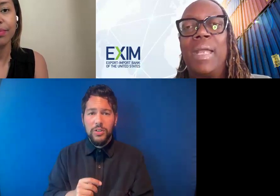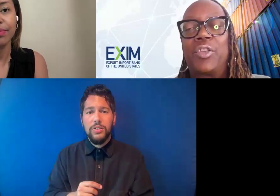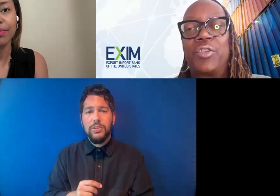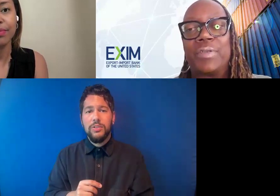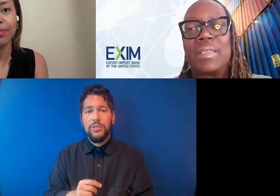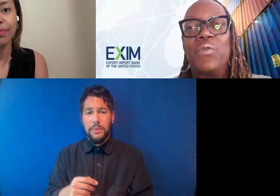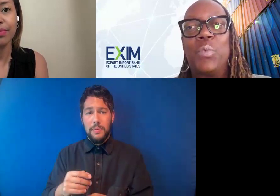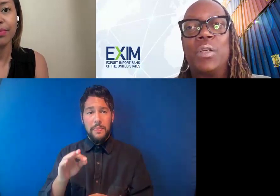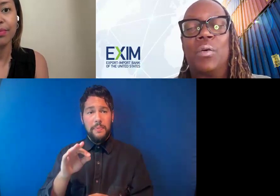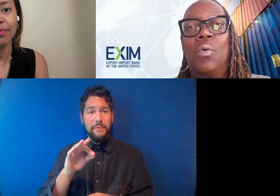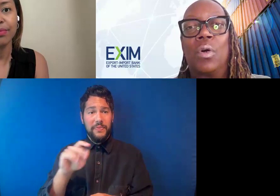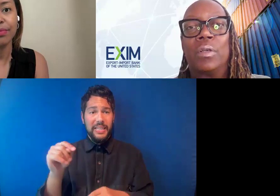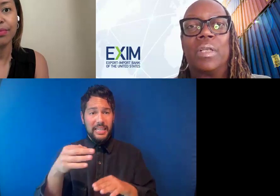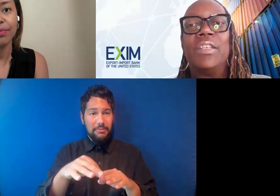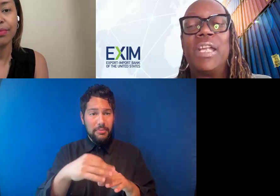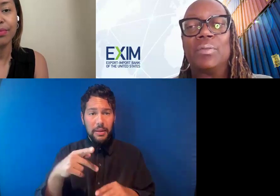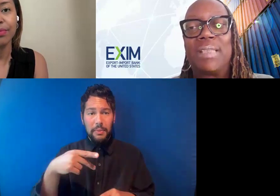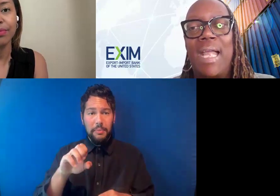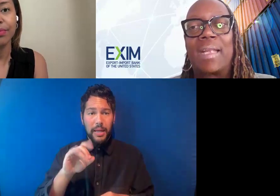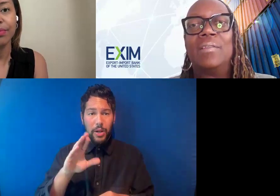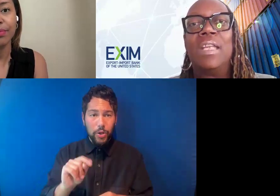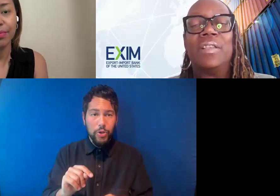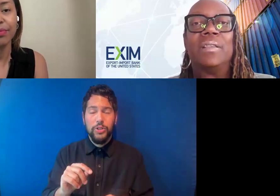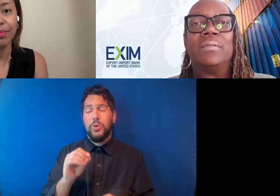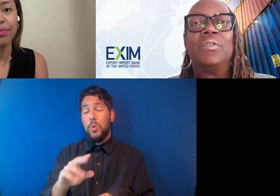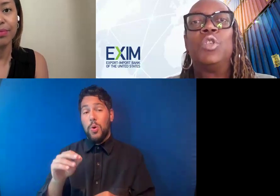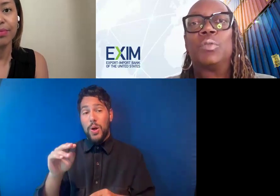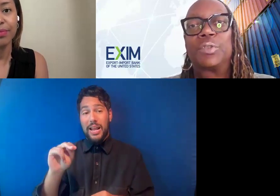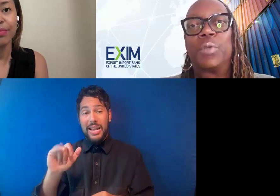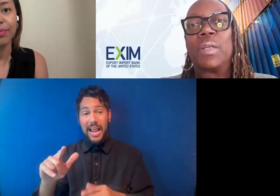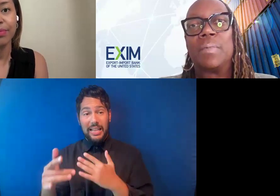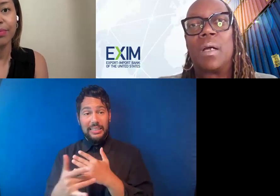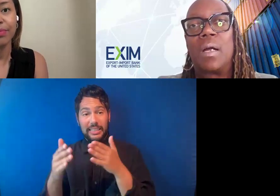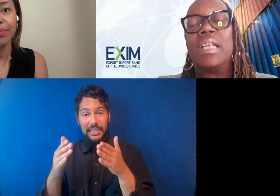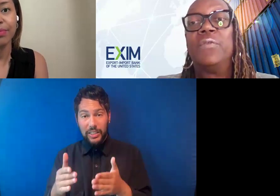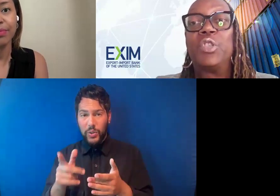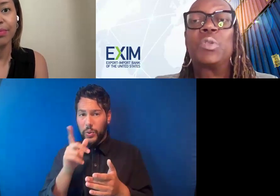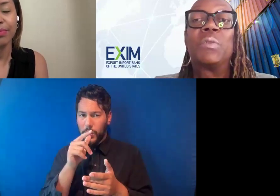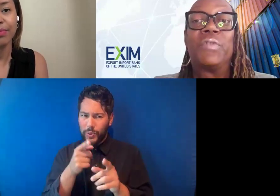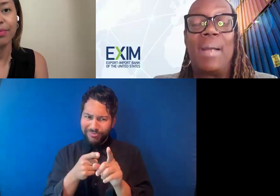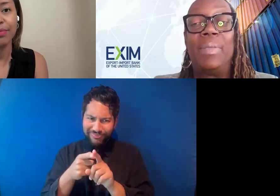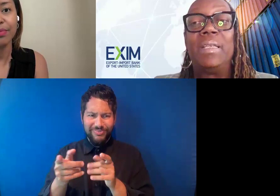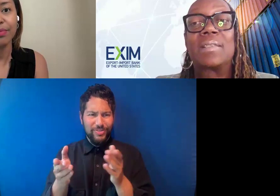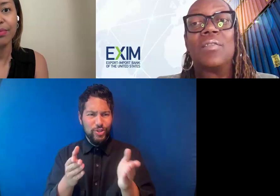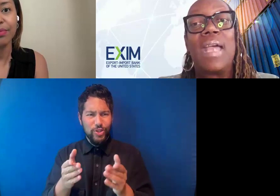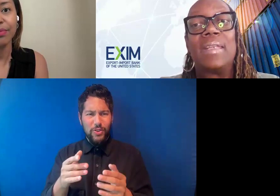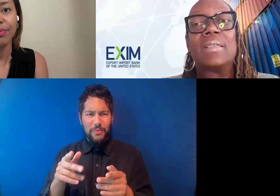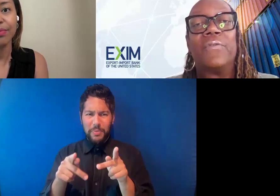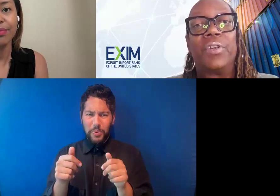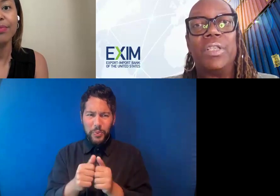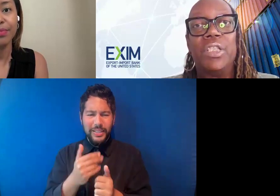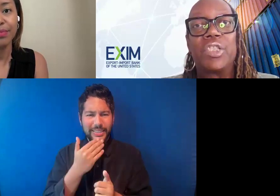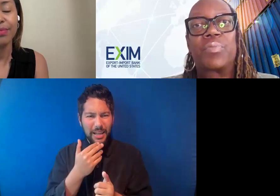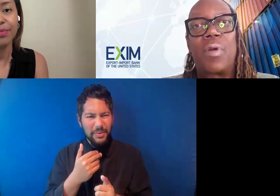a pedicurist, if you will, or a nail tech in the, serving individuals with diabetes. So that